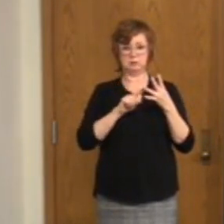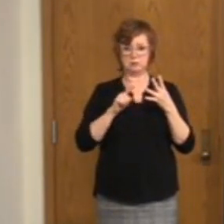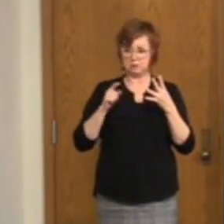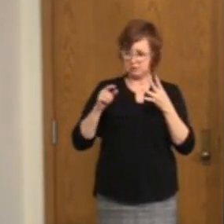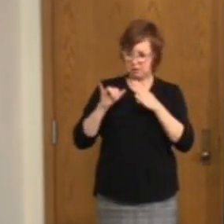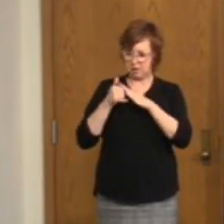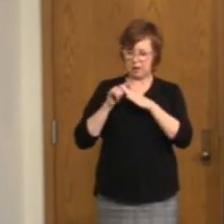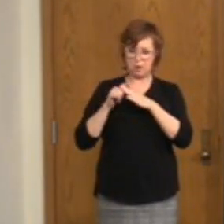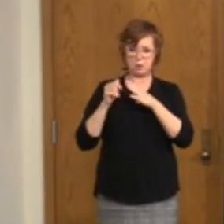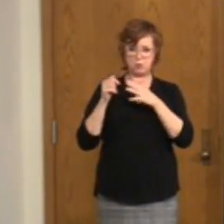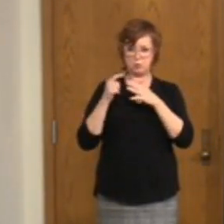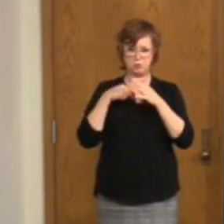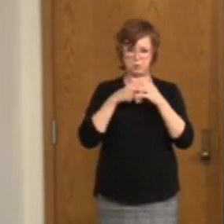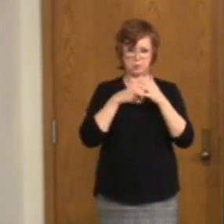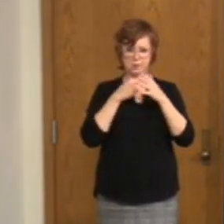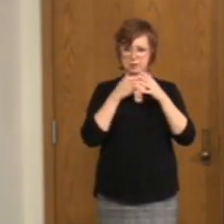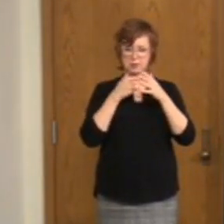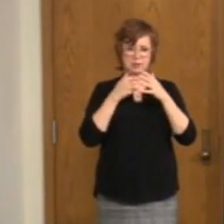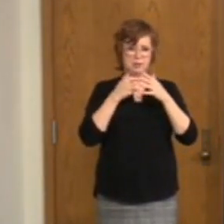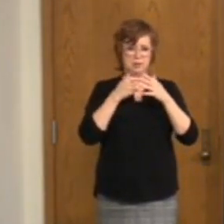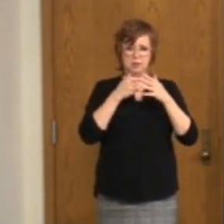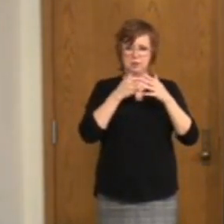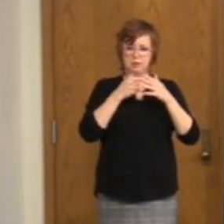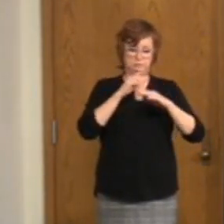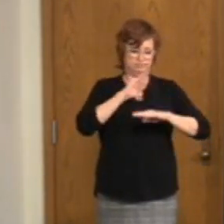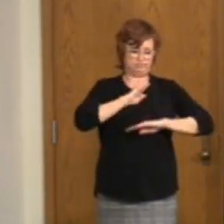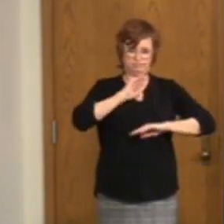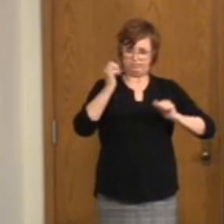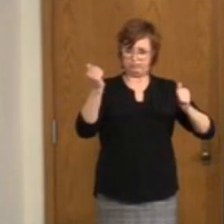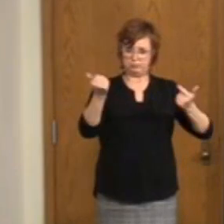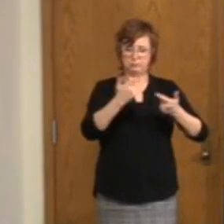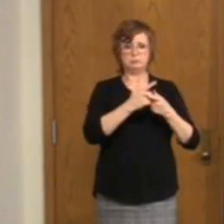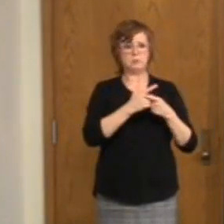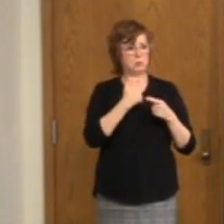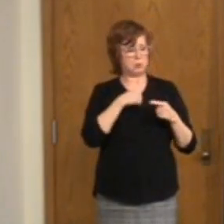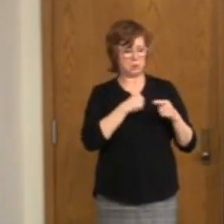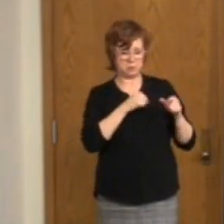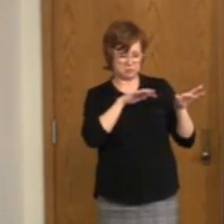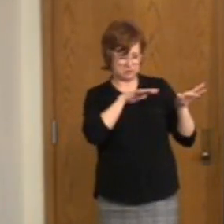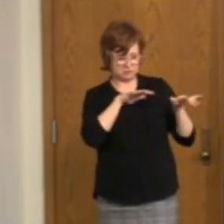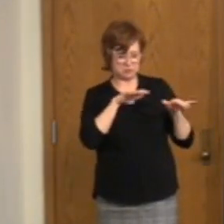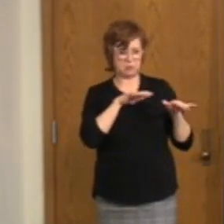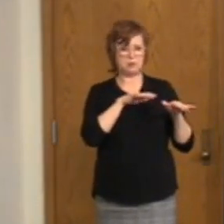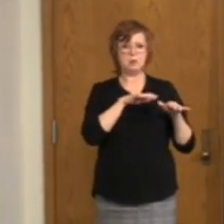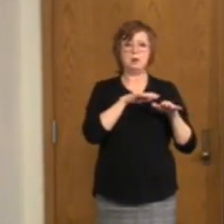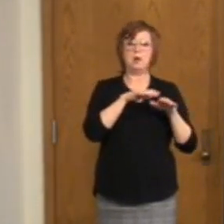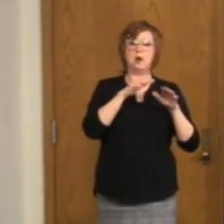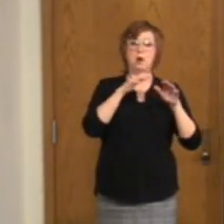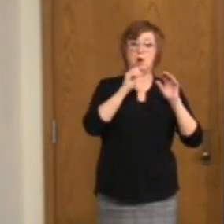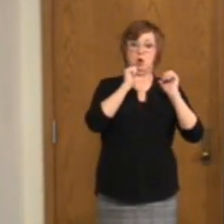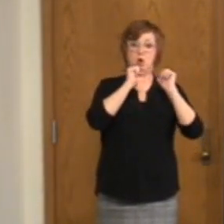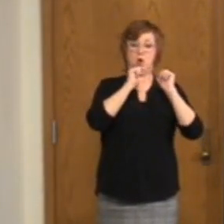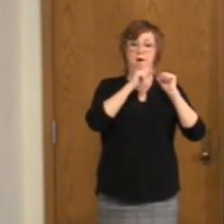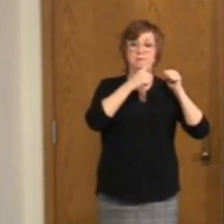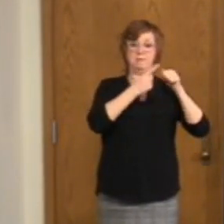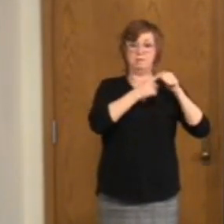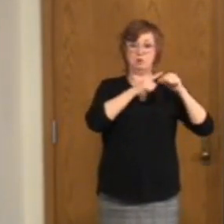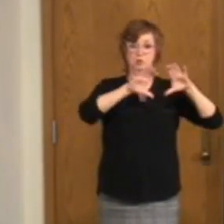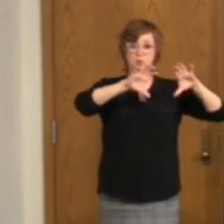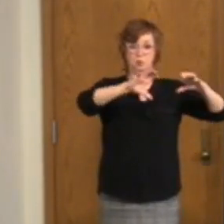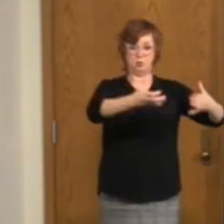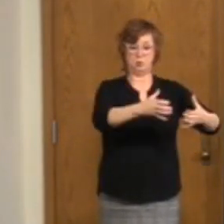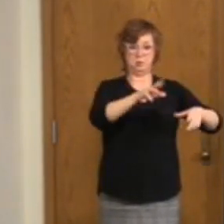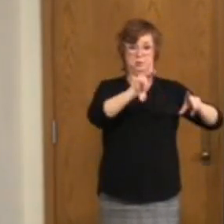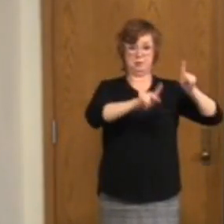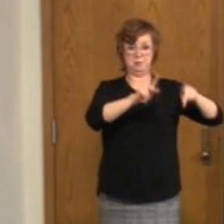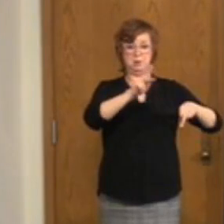can maximize that is giving one dose to the vast majority of people by June, and then completing the second doses